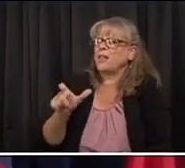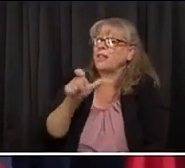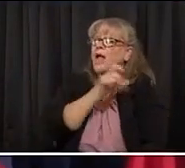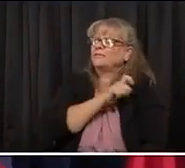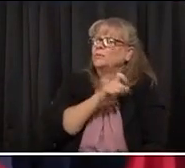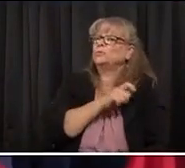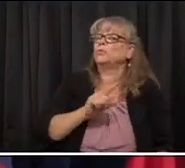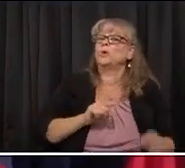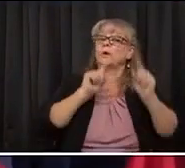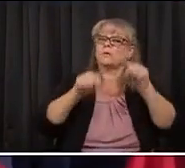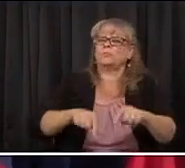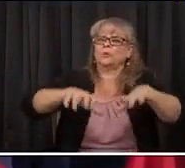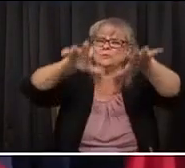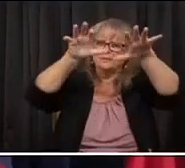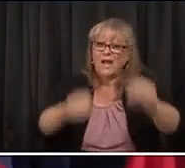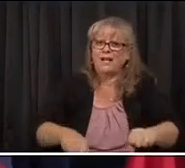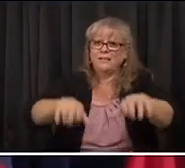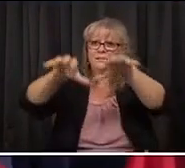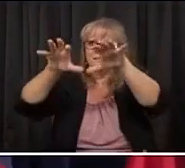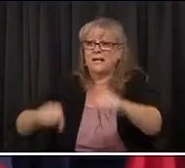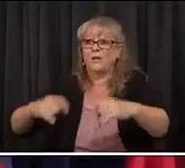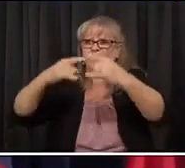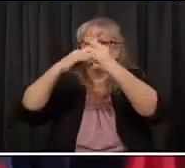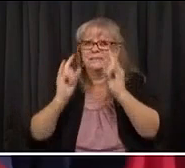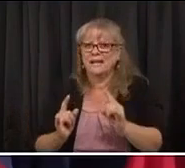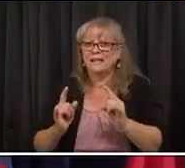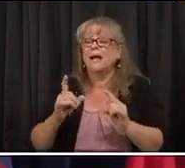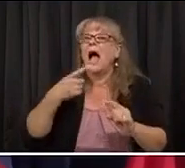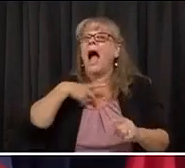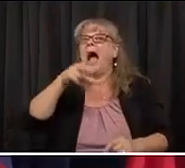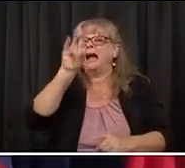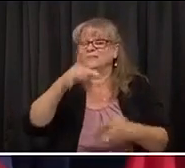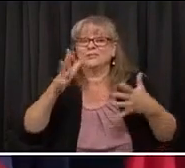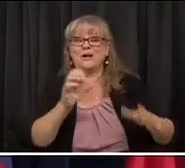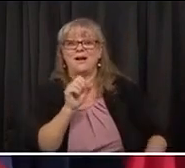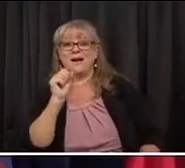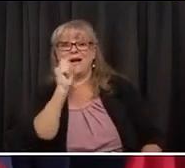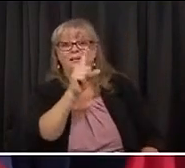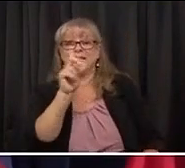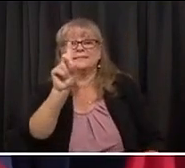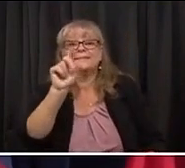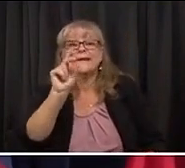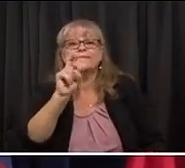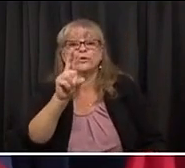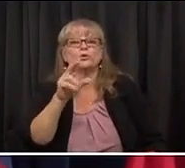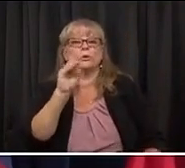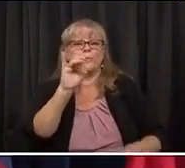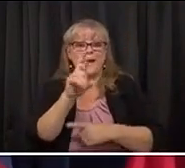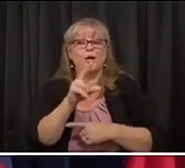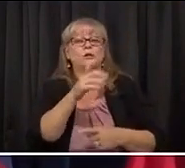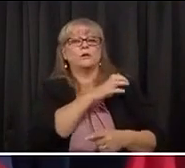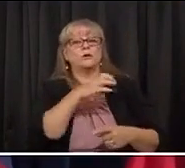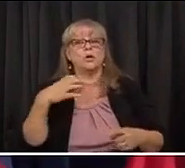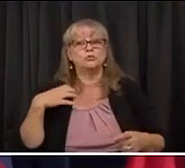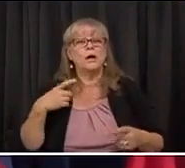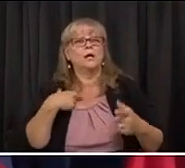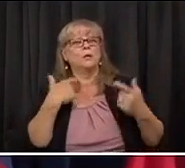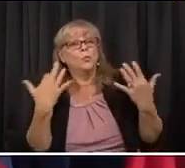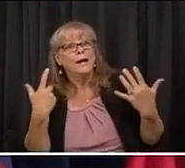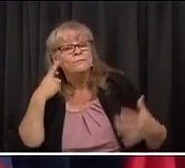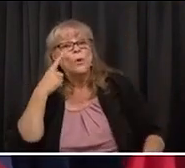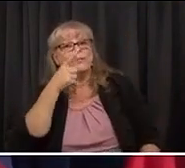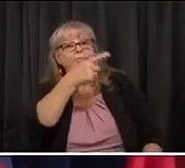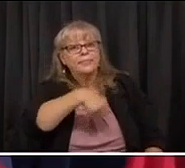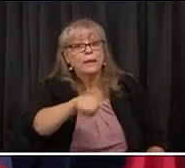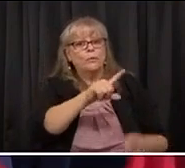come remove them. I've asked the mayor and the city council, and I really want the city council to act, and the mayor, but they've,